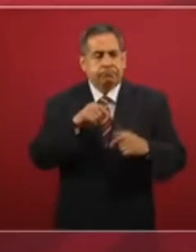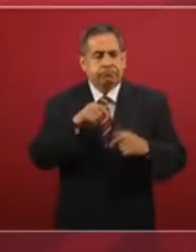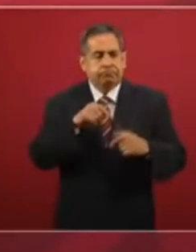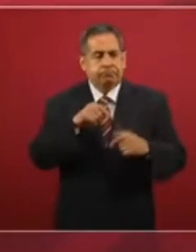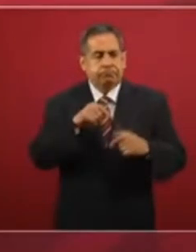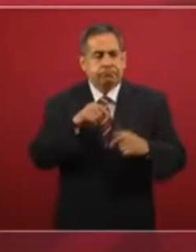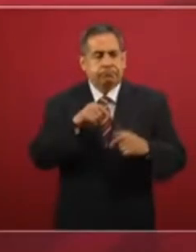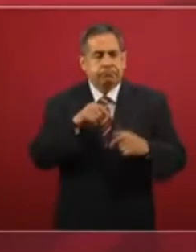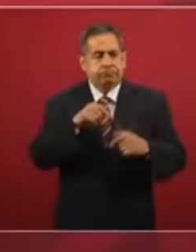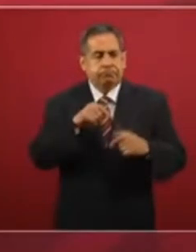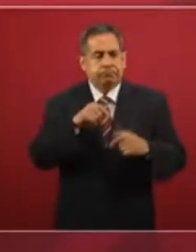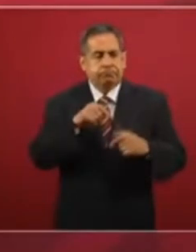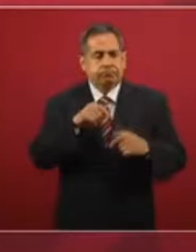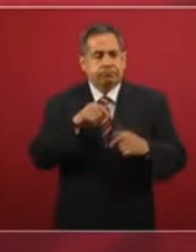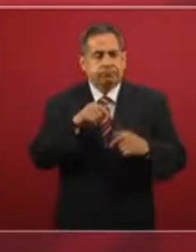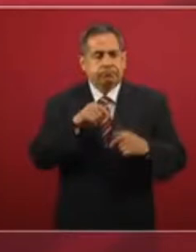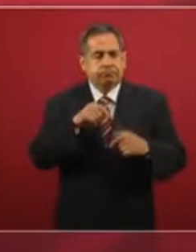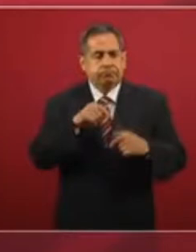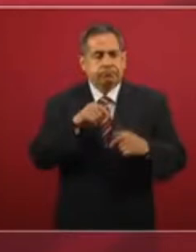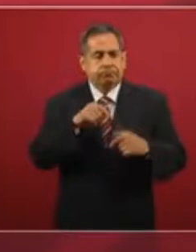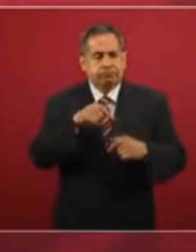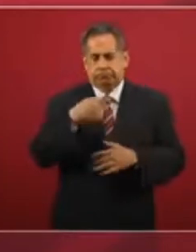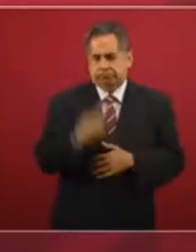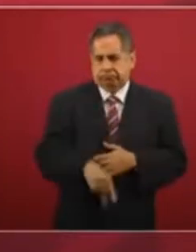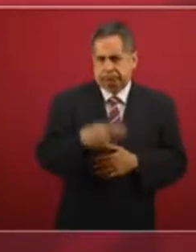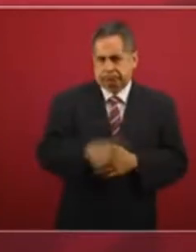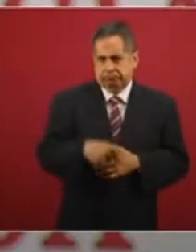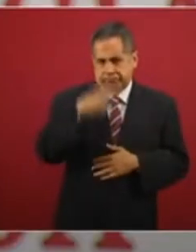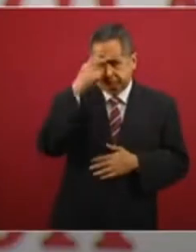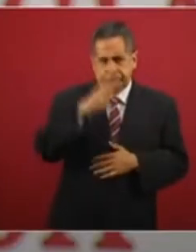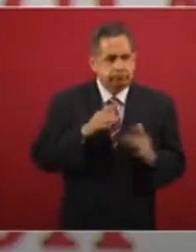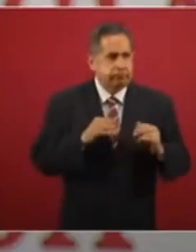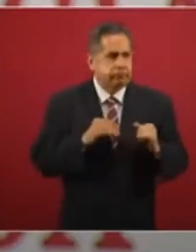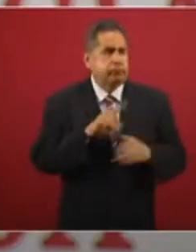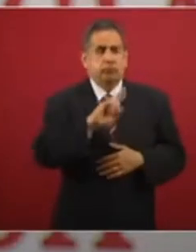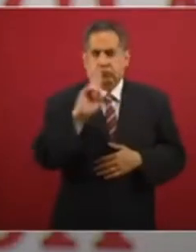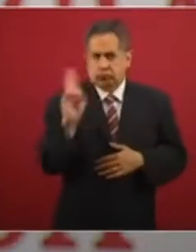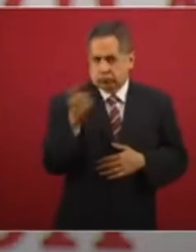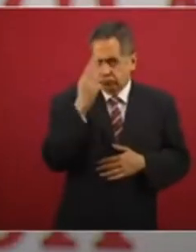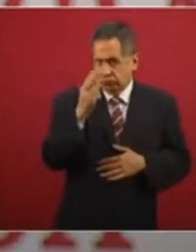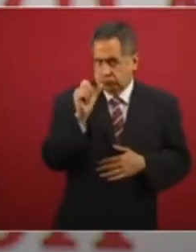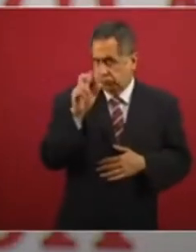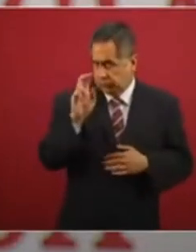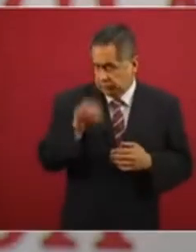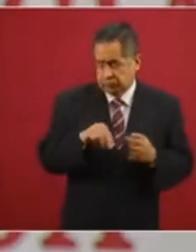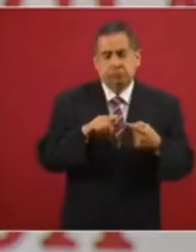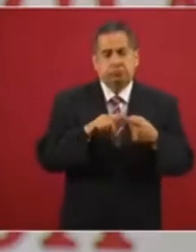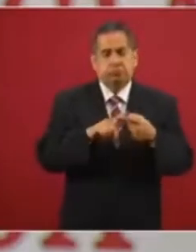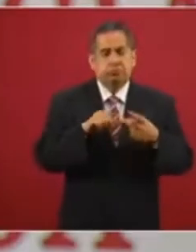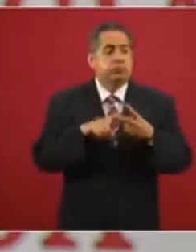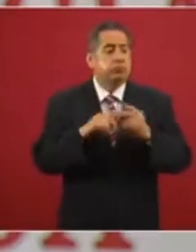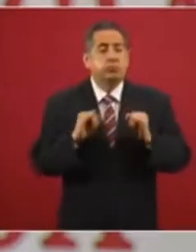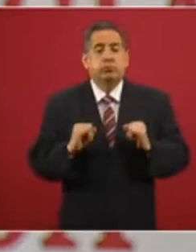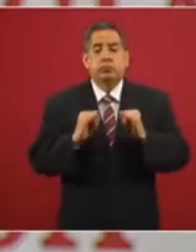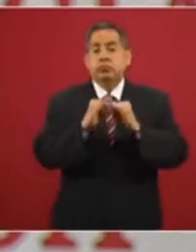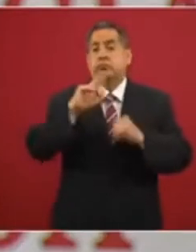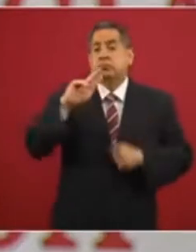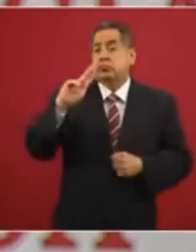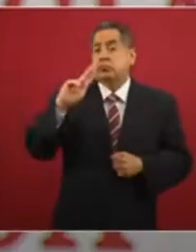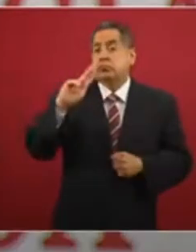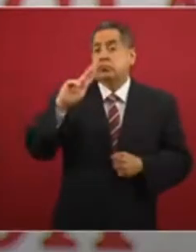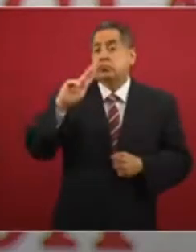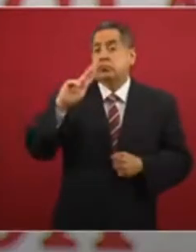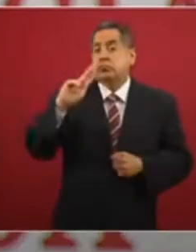began to work with the national institutions. Universidad Nacional Autónoma de México, el Instituto Politécnico